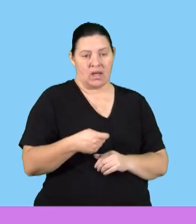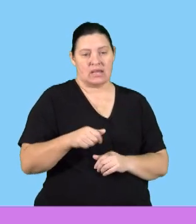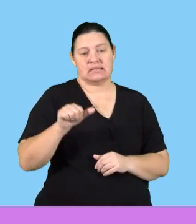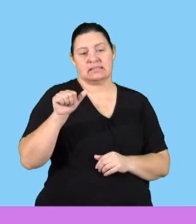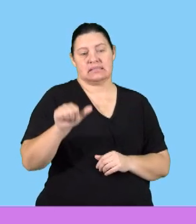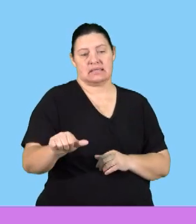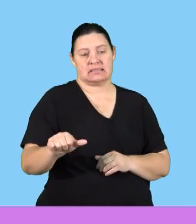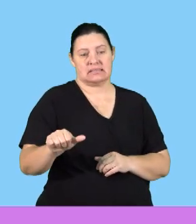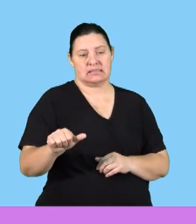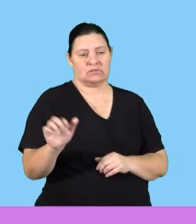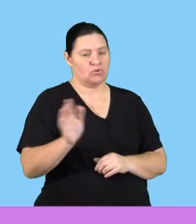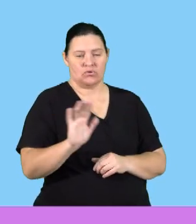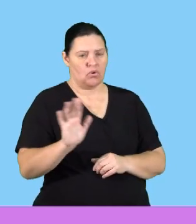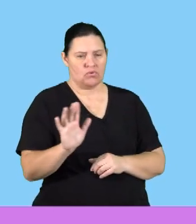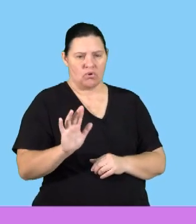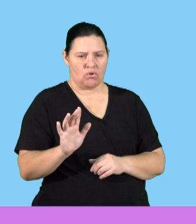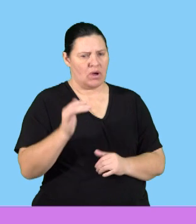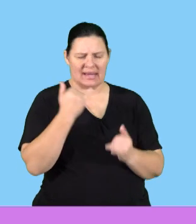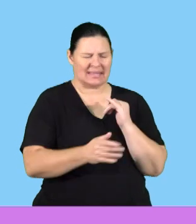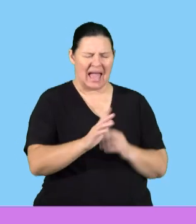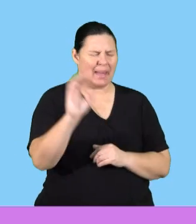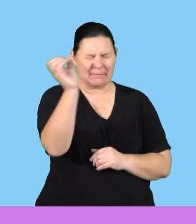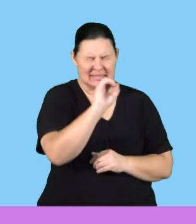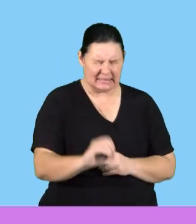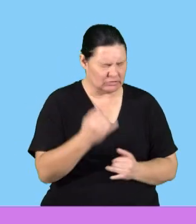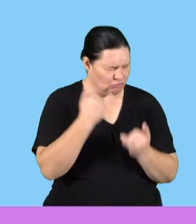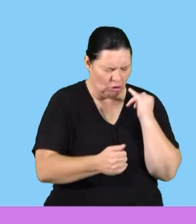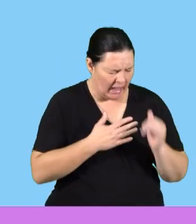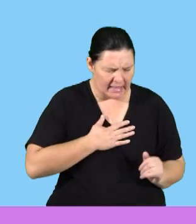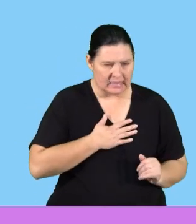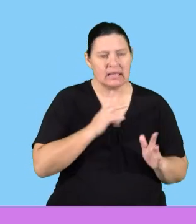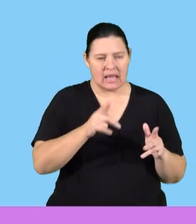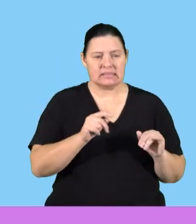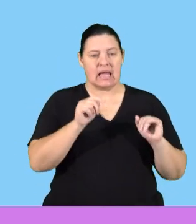rand, comma, no, it's not a rand, it's a percentage.